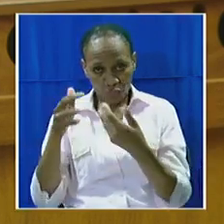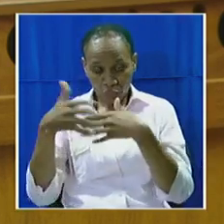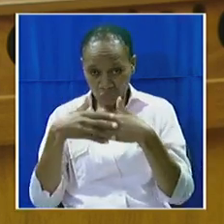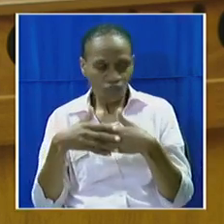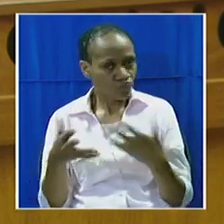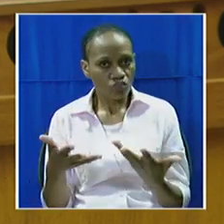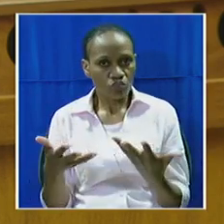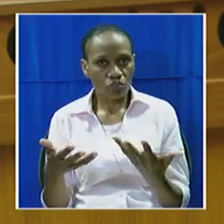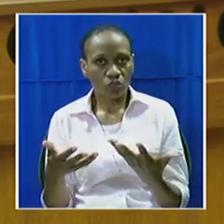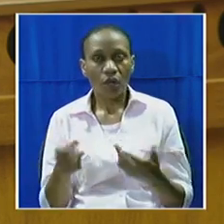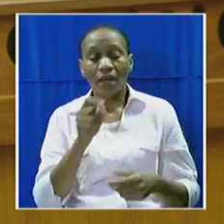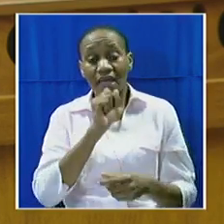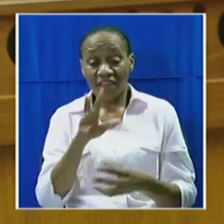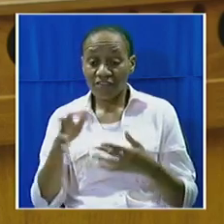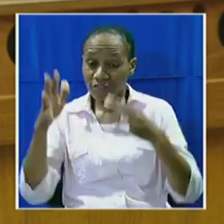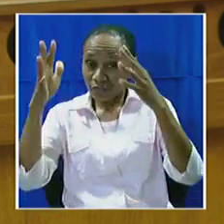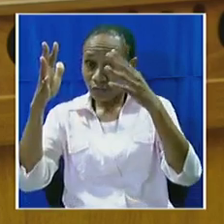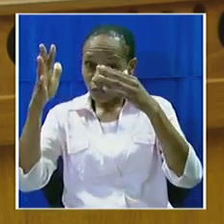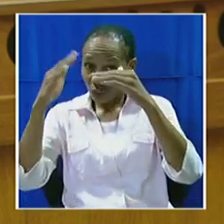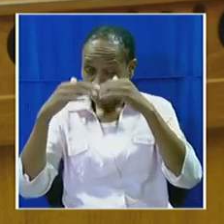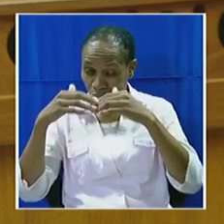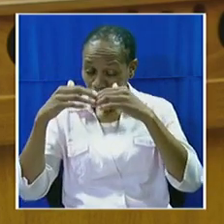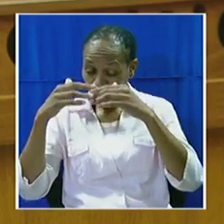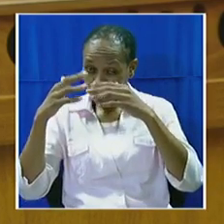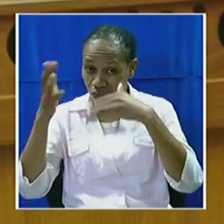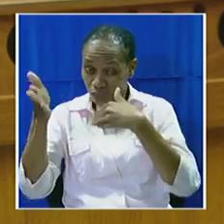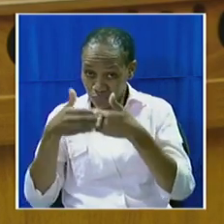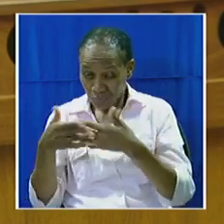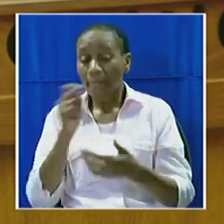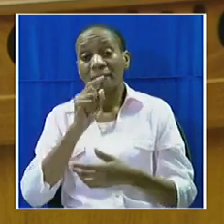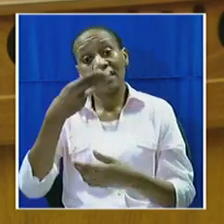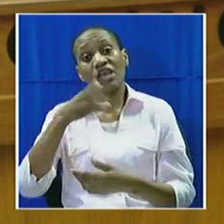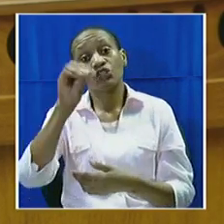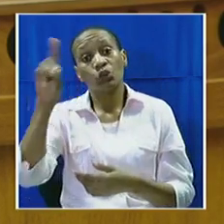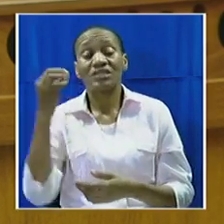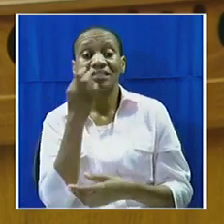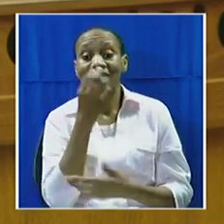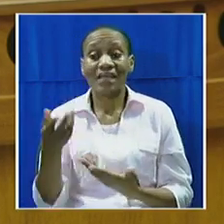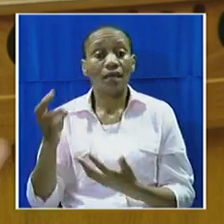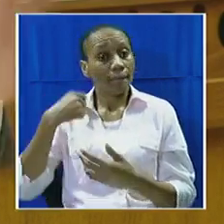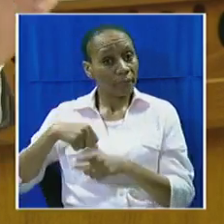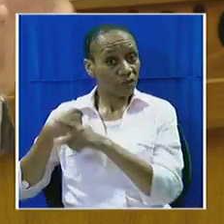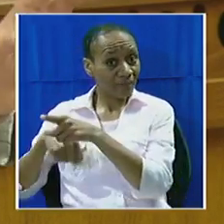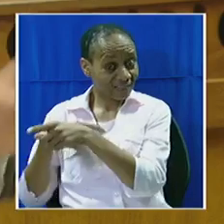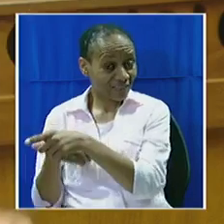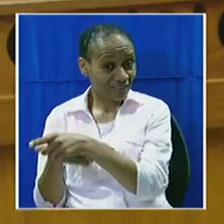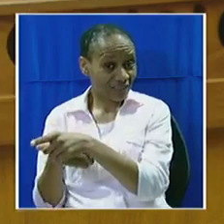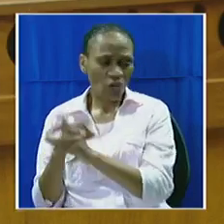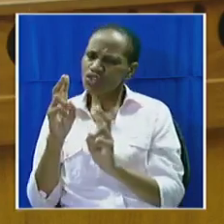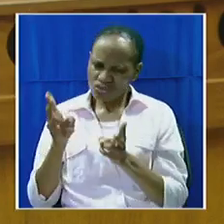its collapse is not exceptional. According to the HOD, the perilous state of Makana is in fact the